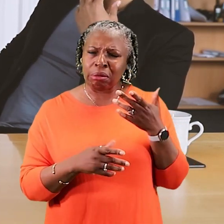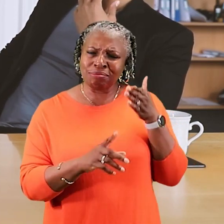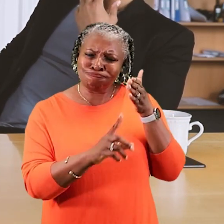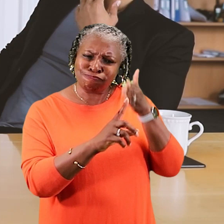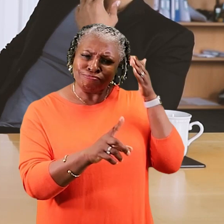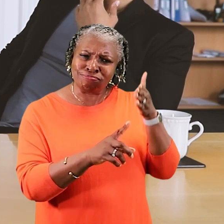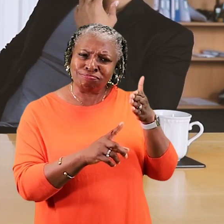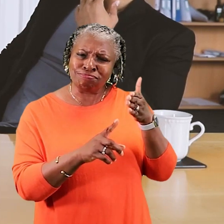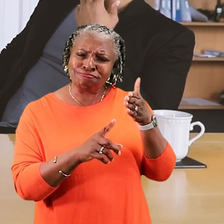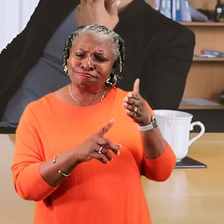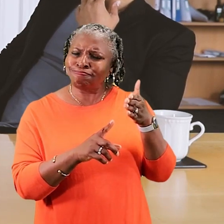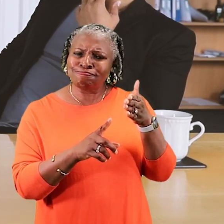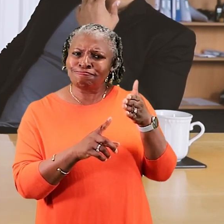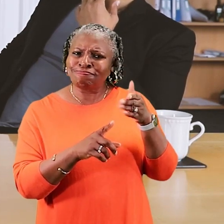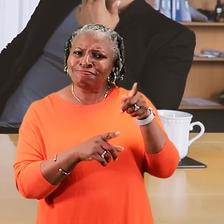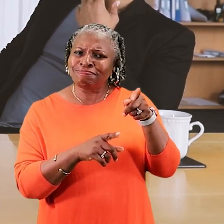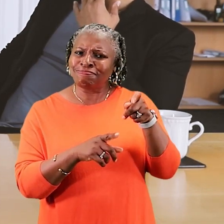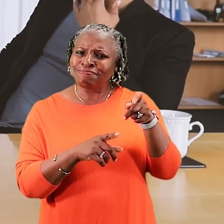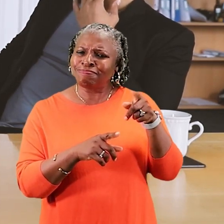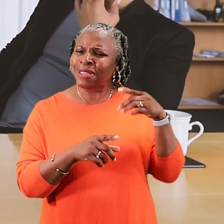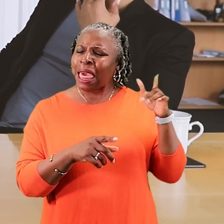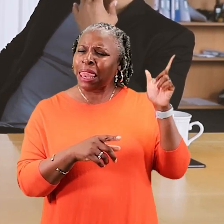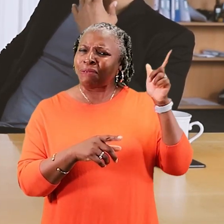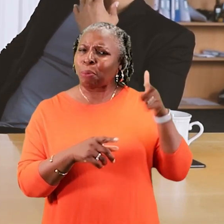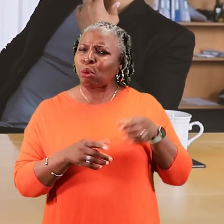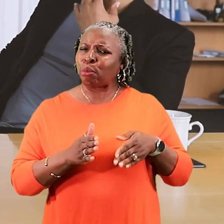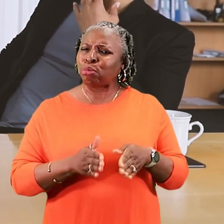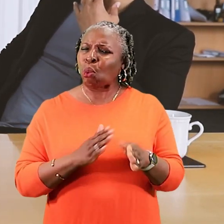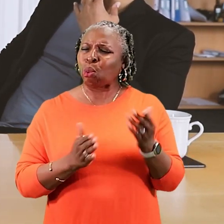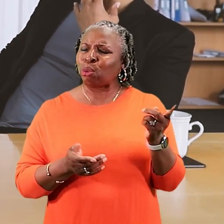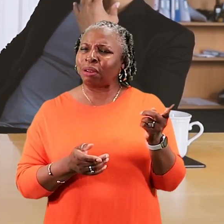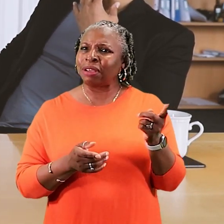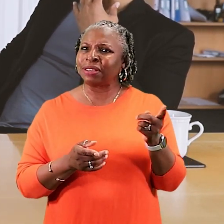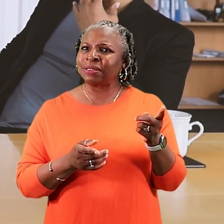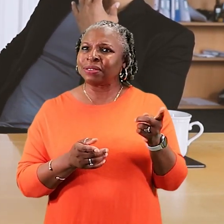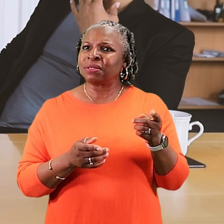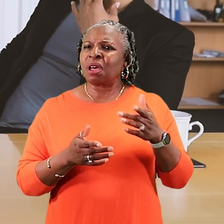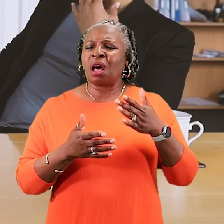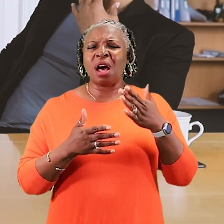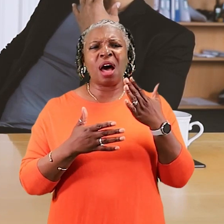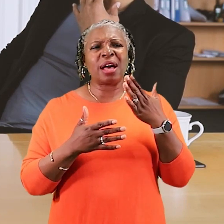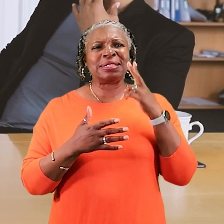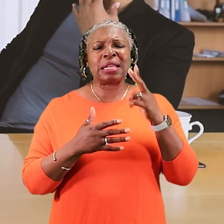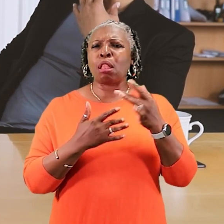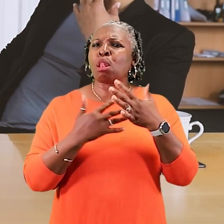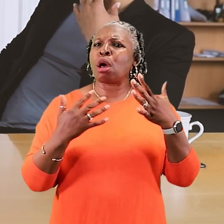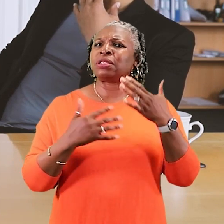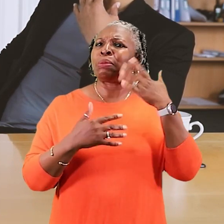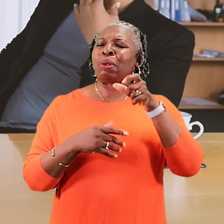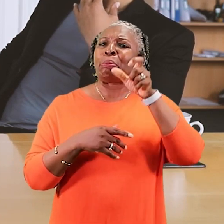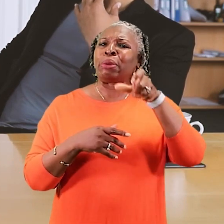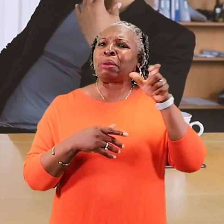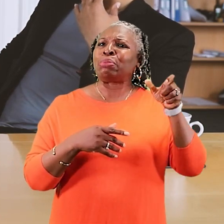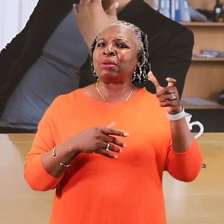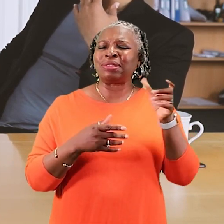don't know what that's about, but you can identify where the black people are from. I love that, you know, as we're opening up again, I see lots of black